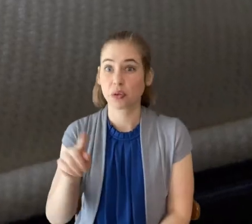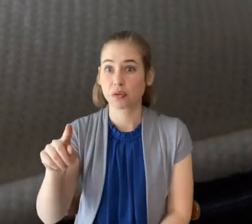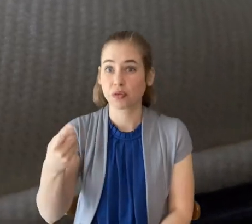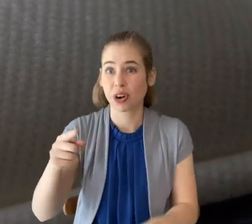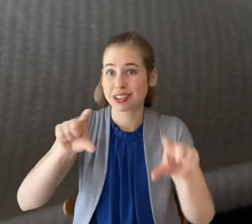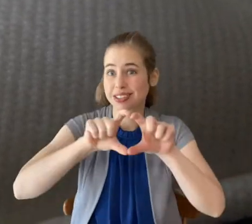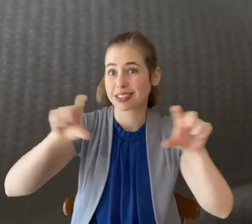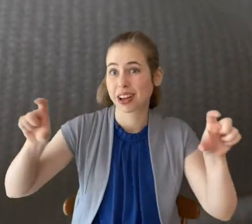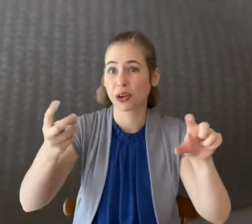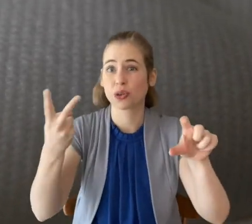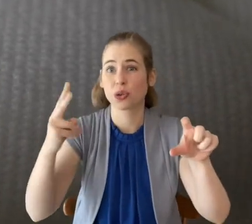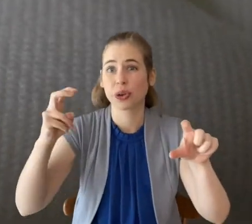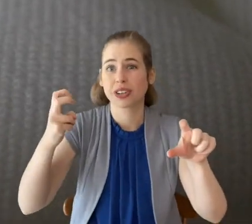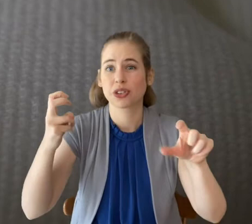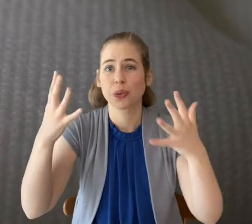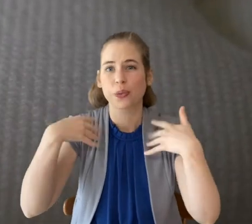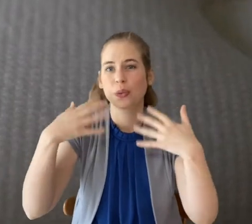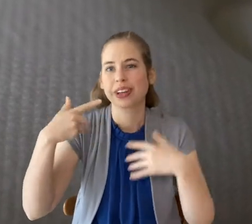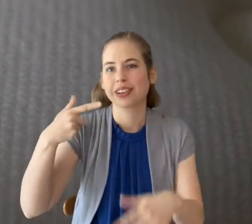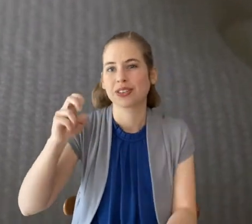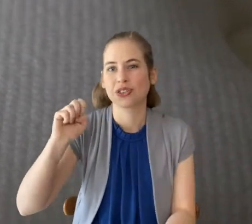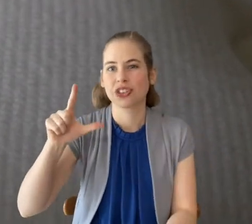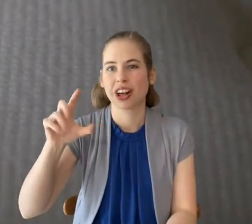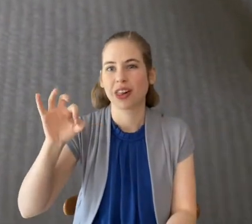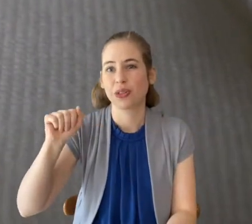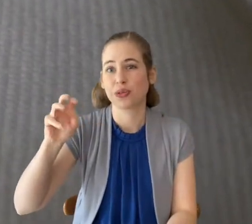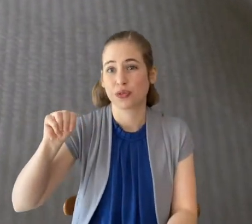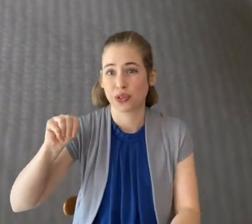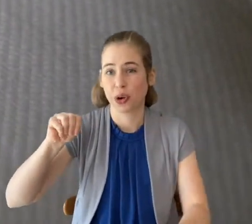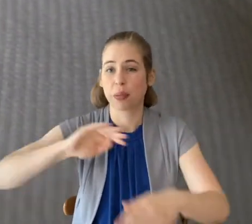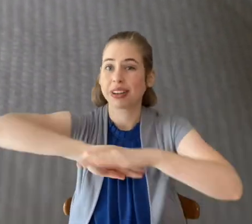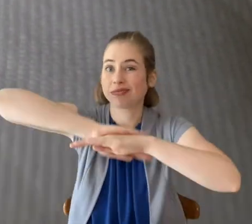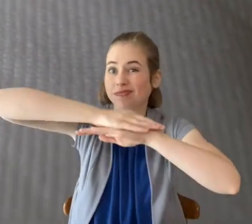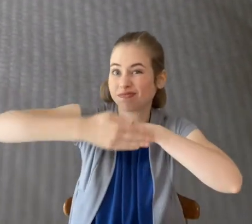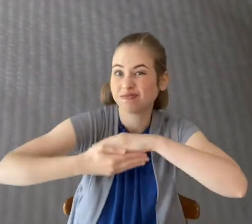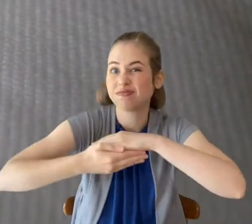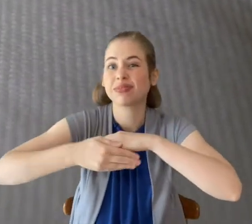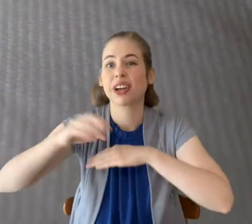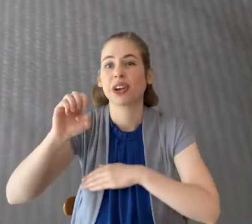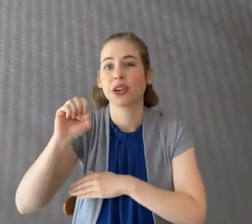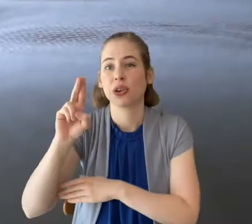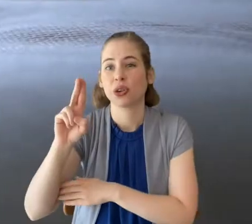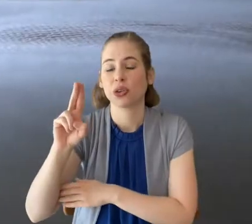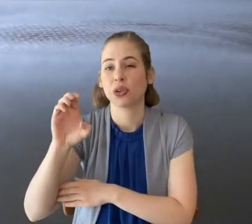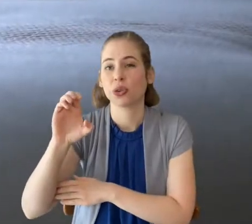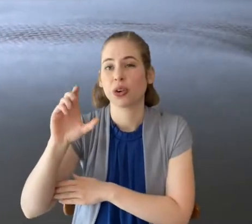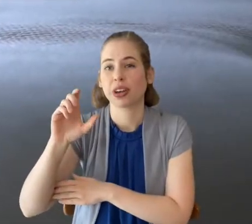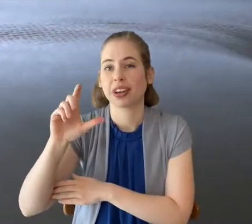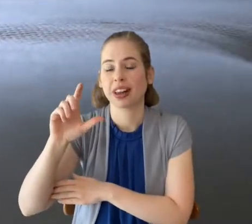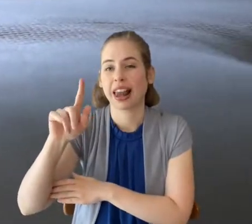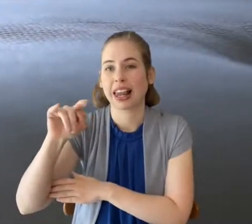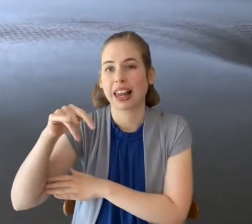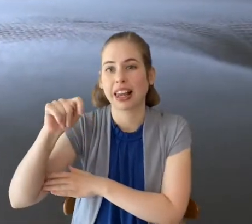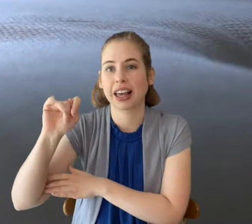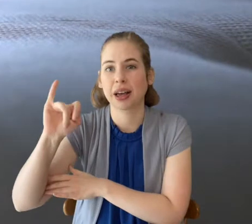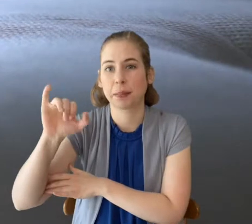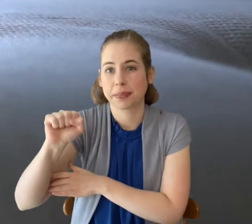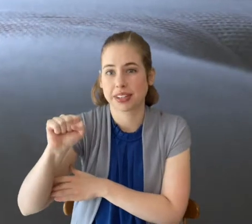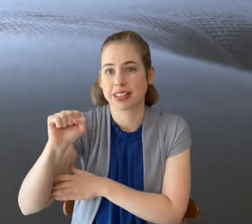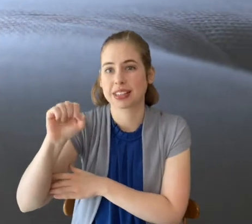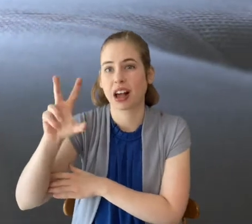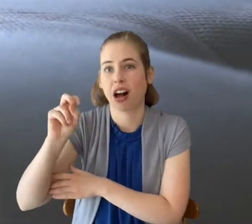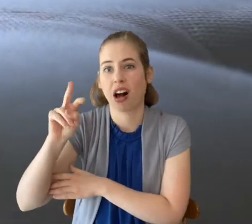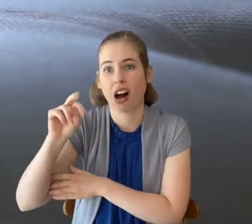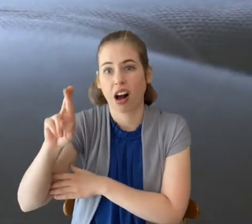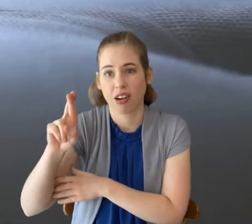So first we have 2 inches of cooling gel infused foam, and they're tufted and encased inside a eucalyptus derived